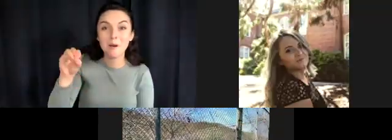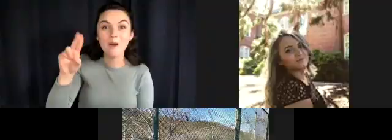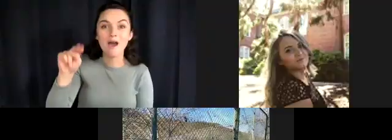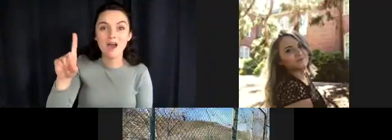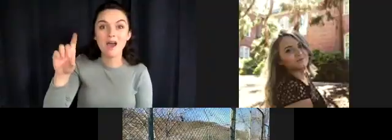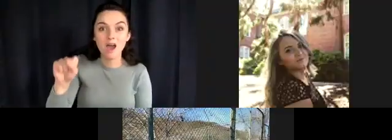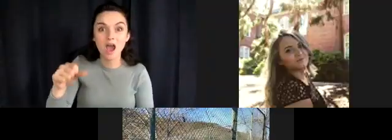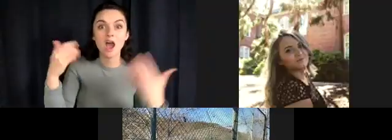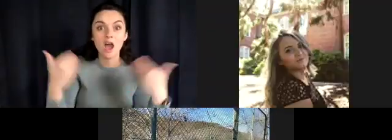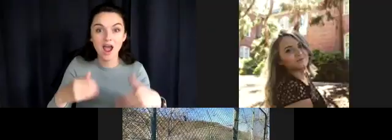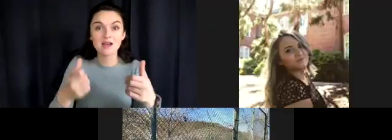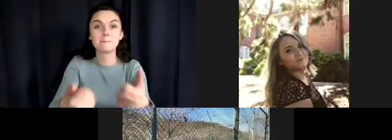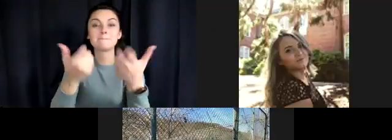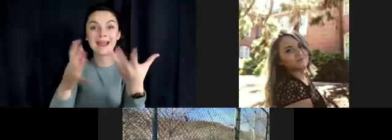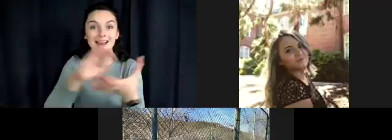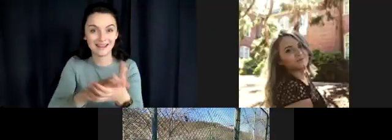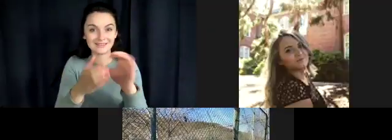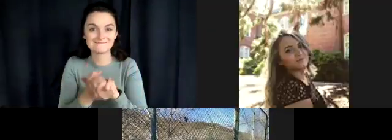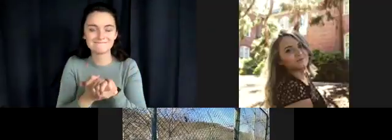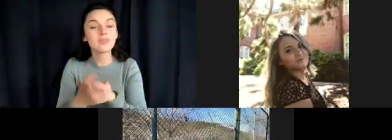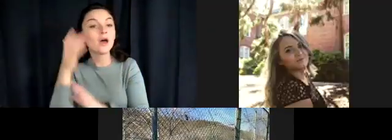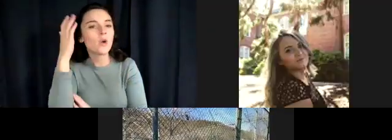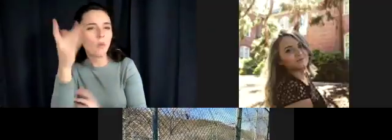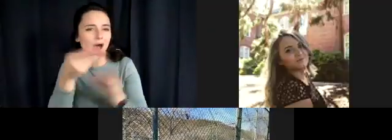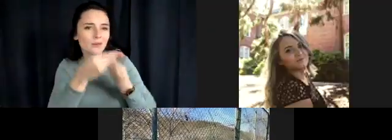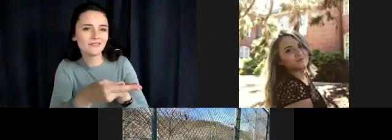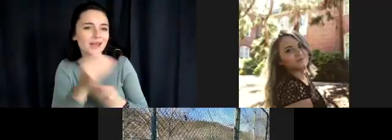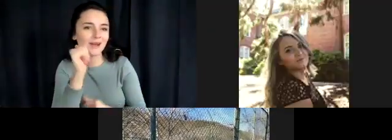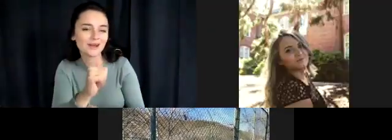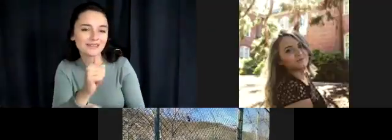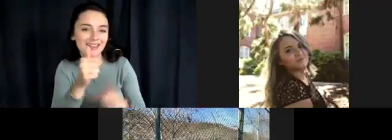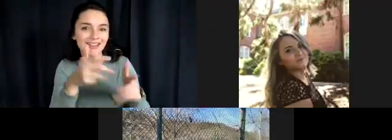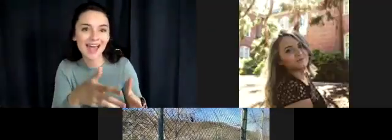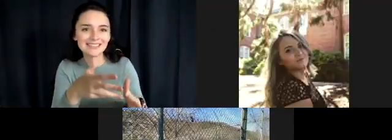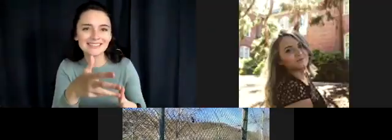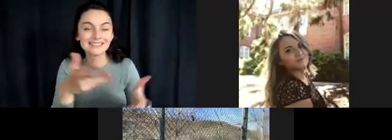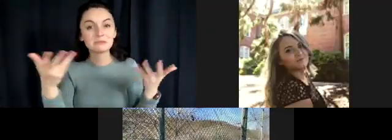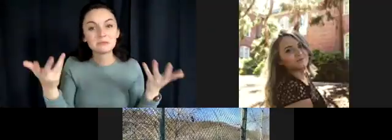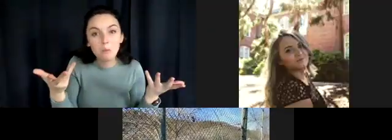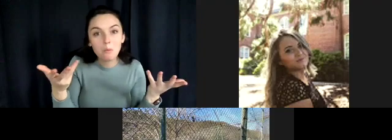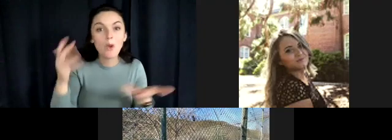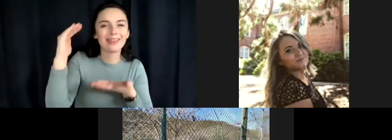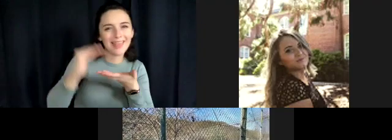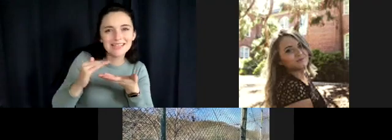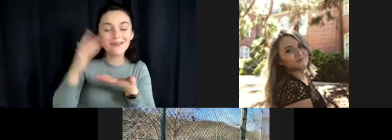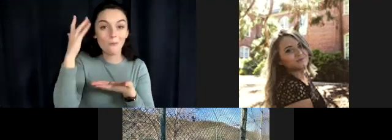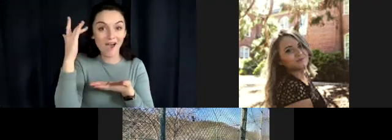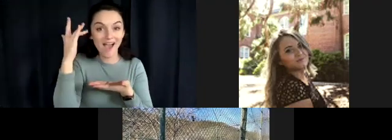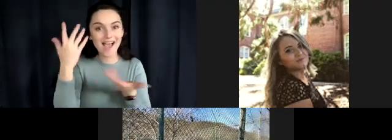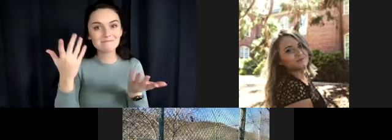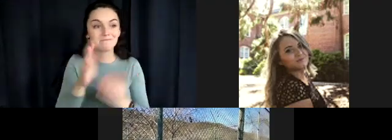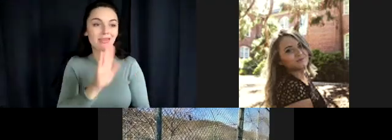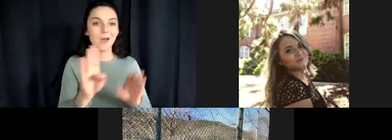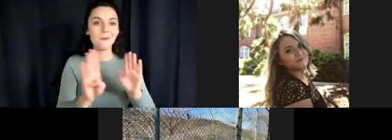so the reason we feed the girls less is actually due to their biology. So even though the boys don't do the